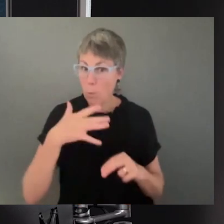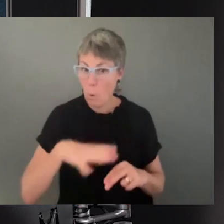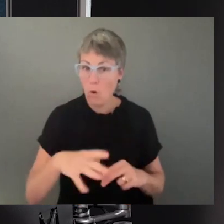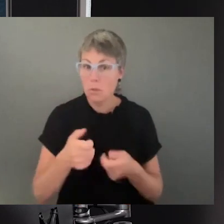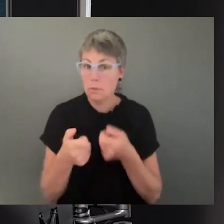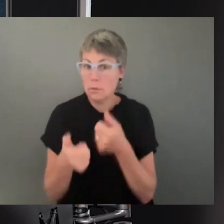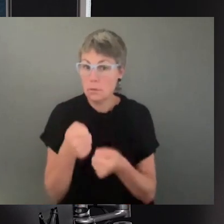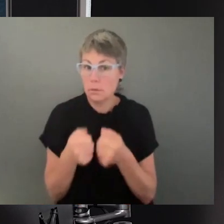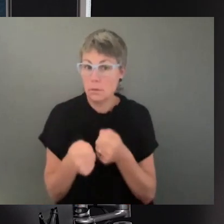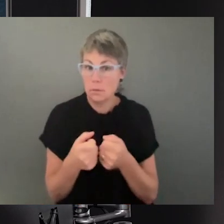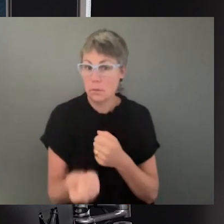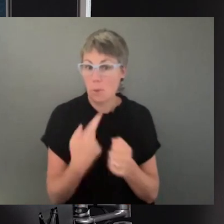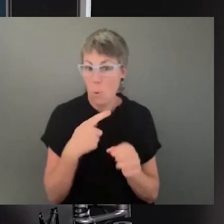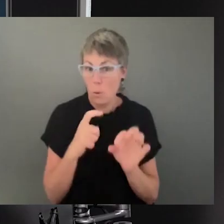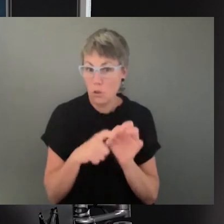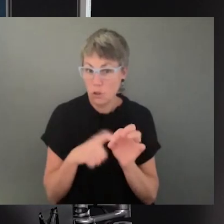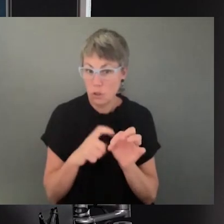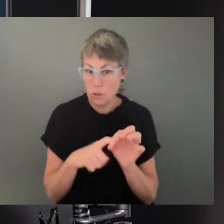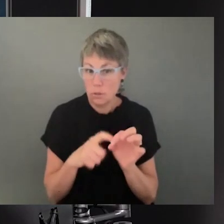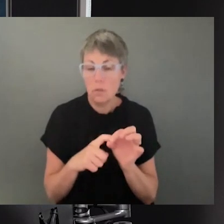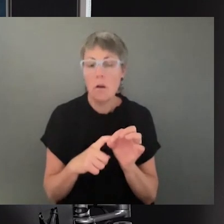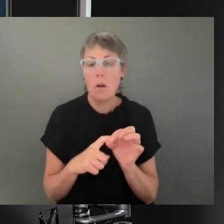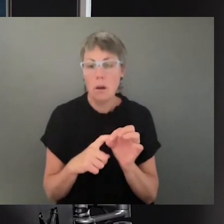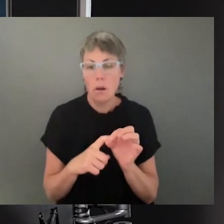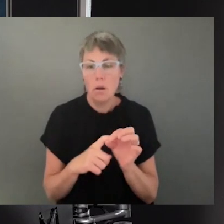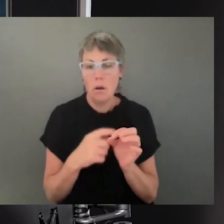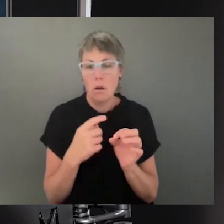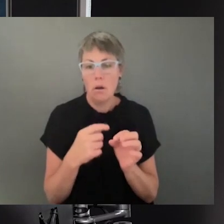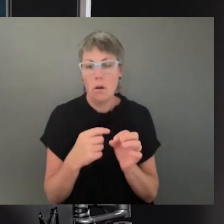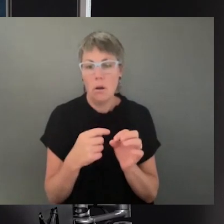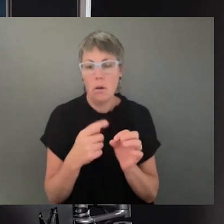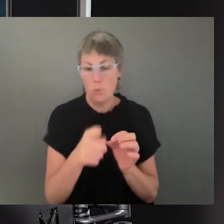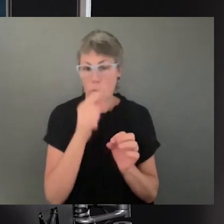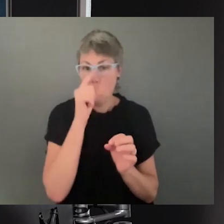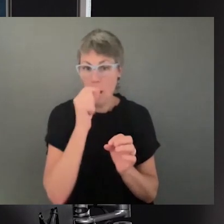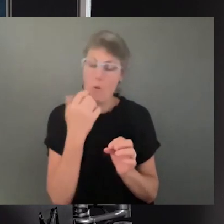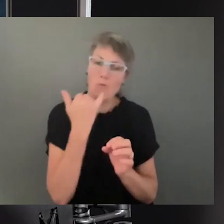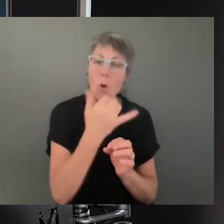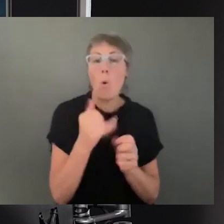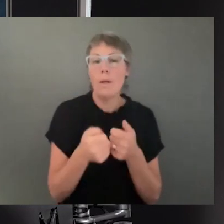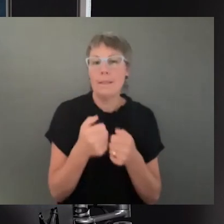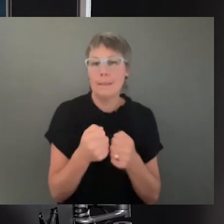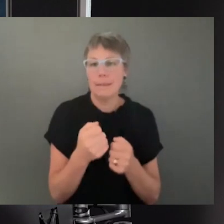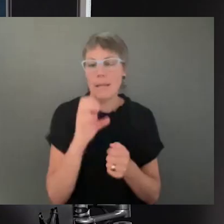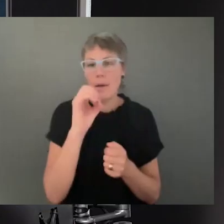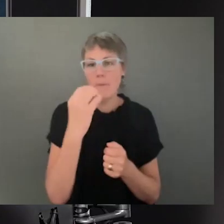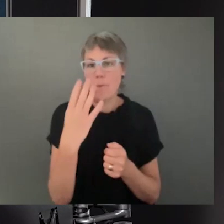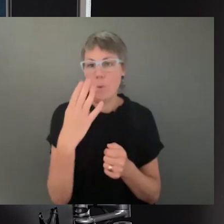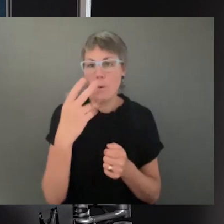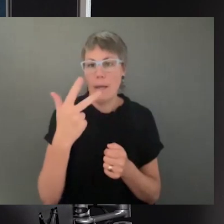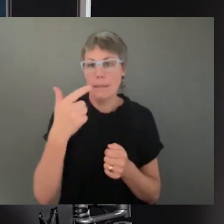got a question for Michelle or for Brendan, 1300 630 222 or text